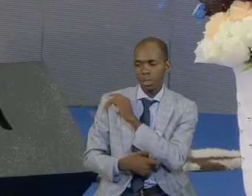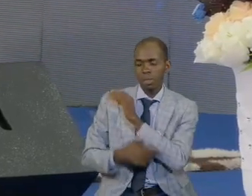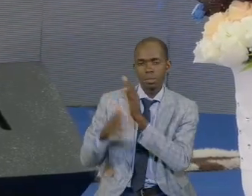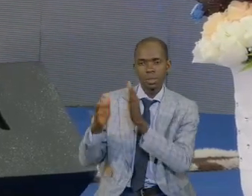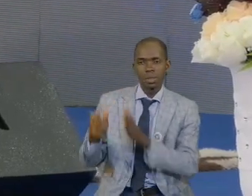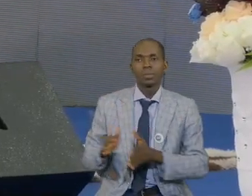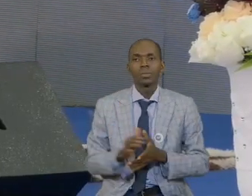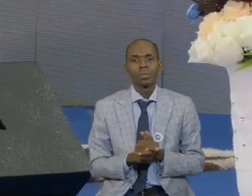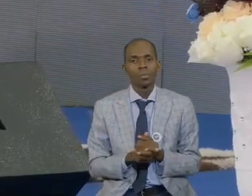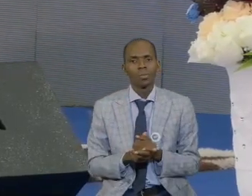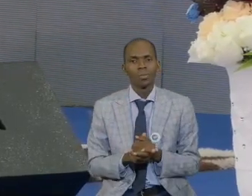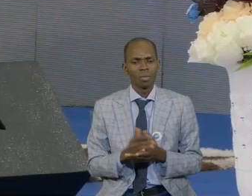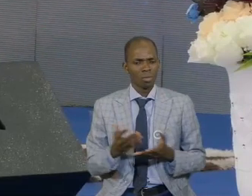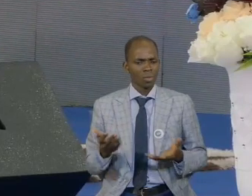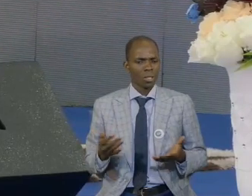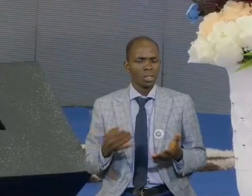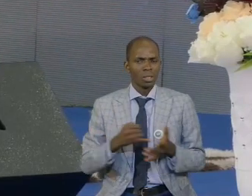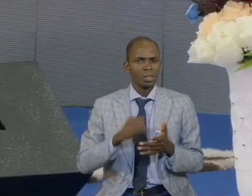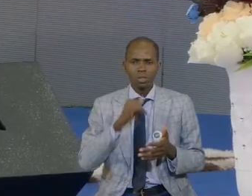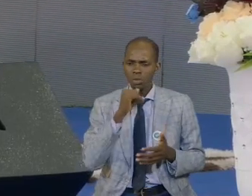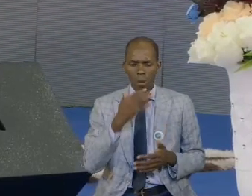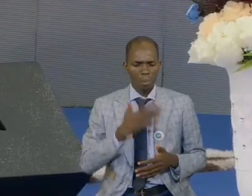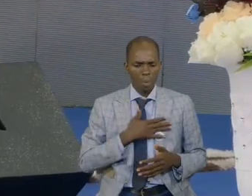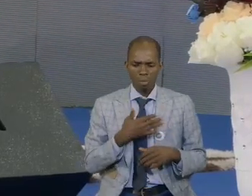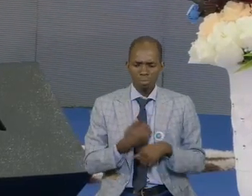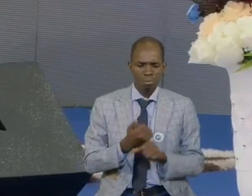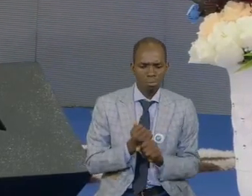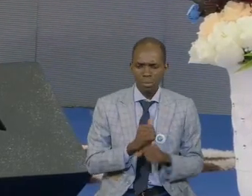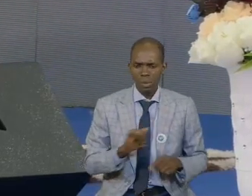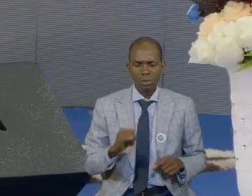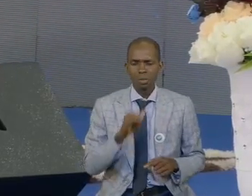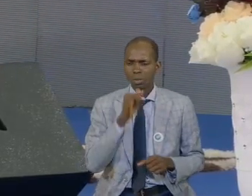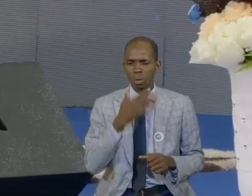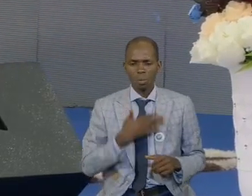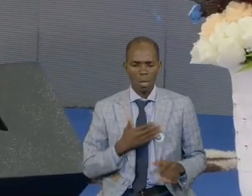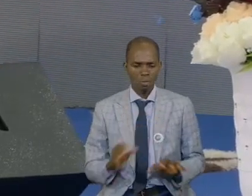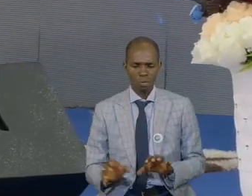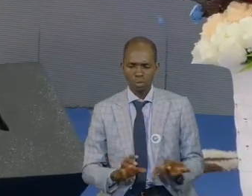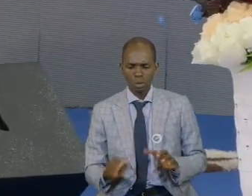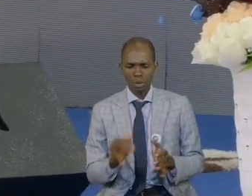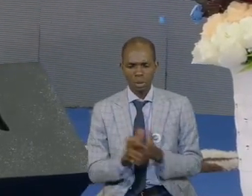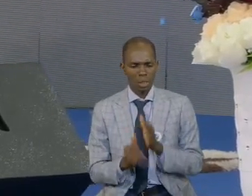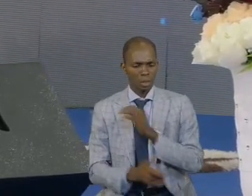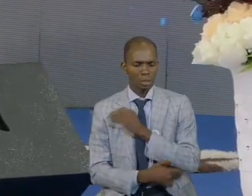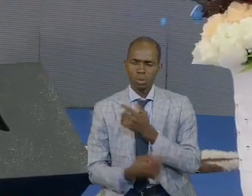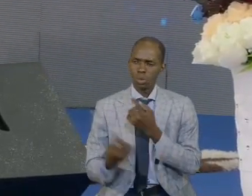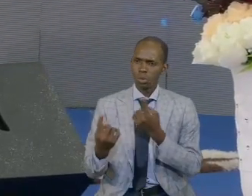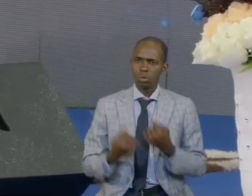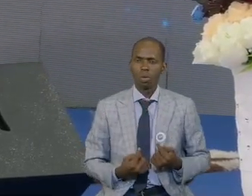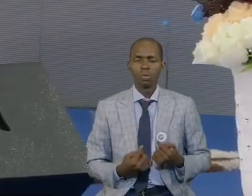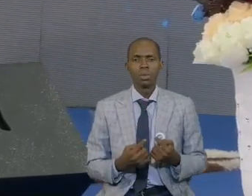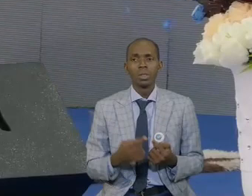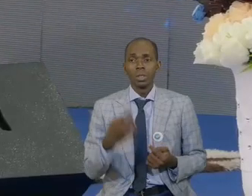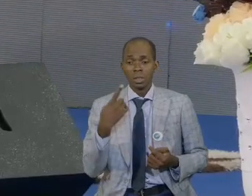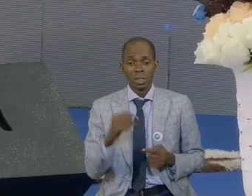It's not my making. It's not my doing. The trial didn't come from